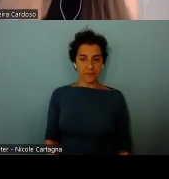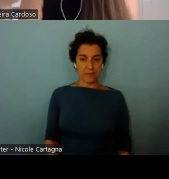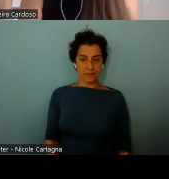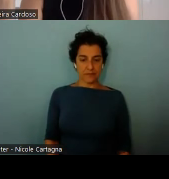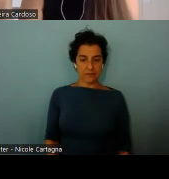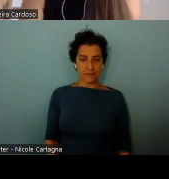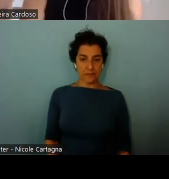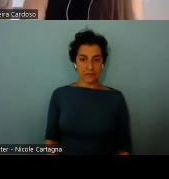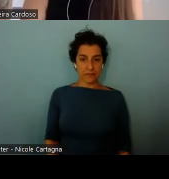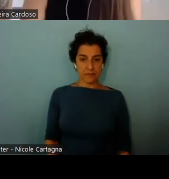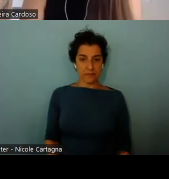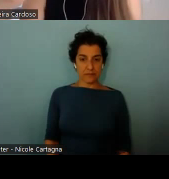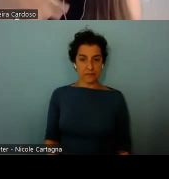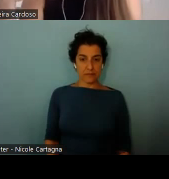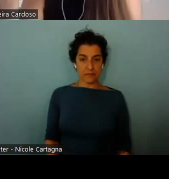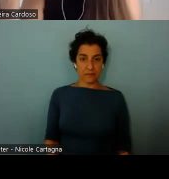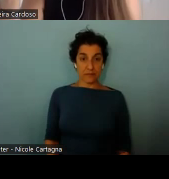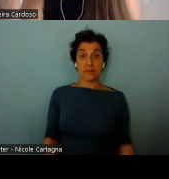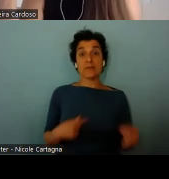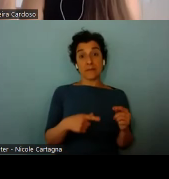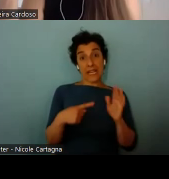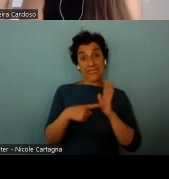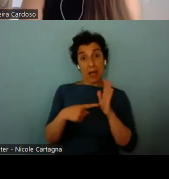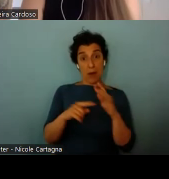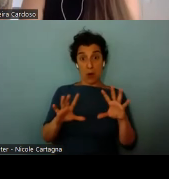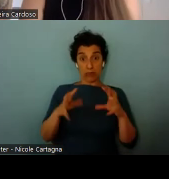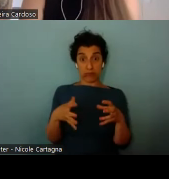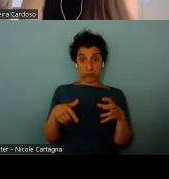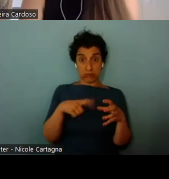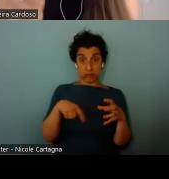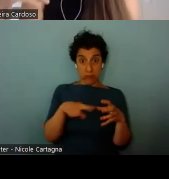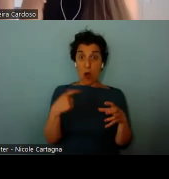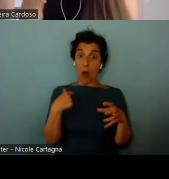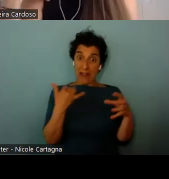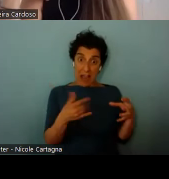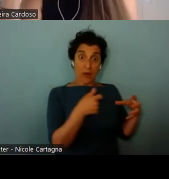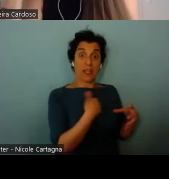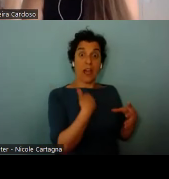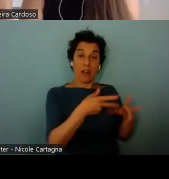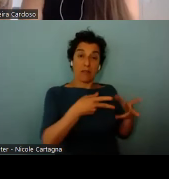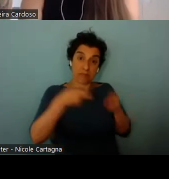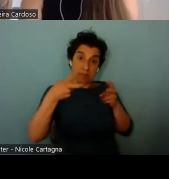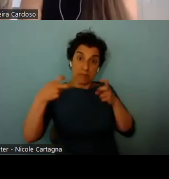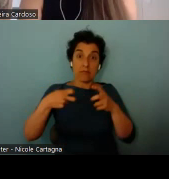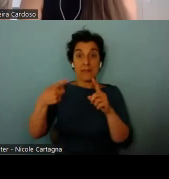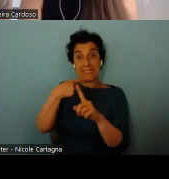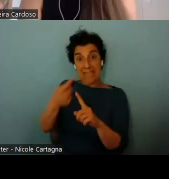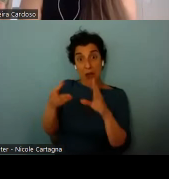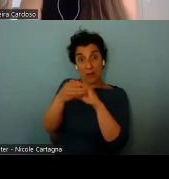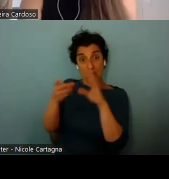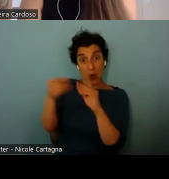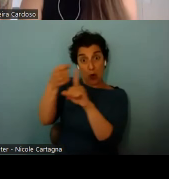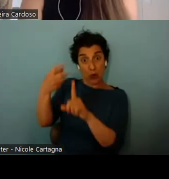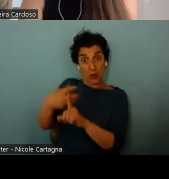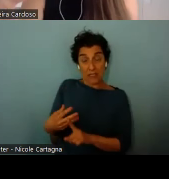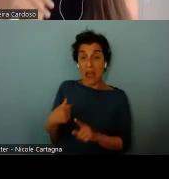while having a sample that allowed us to tell these unique stories was important, being able to share this information in an